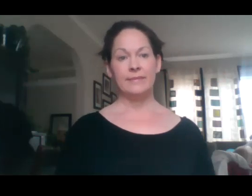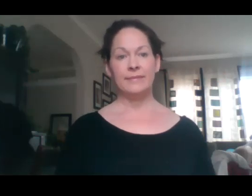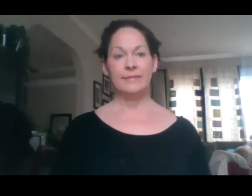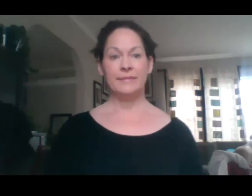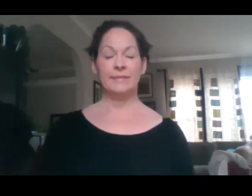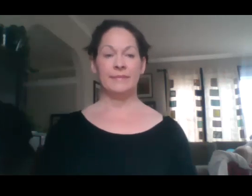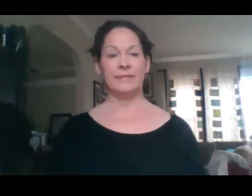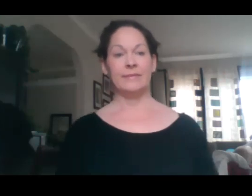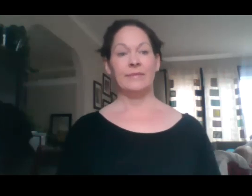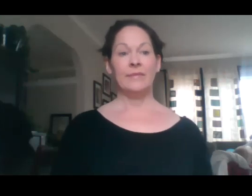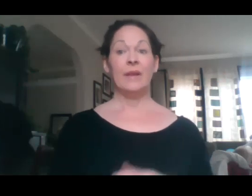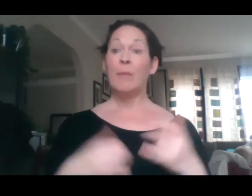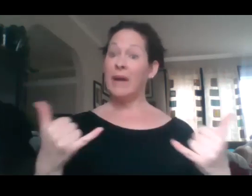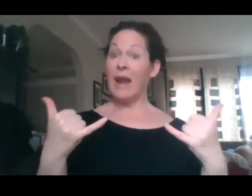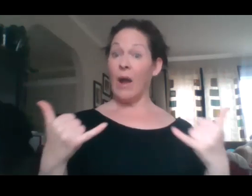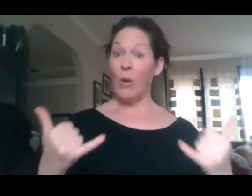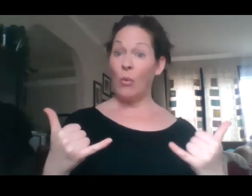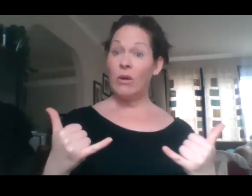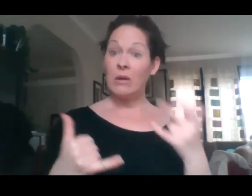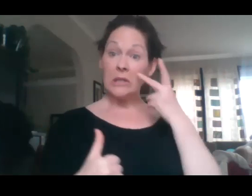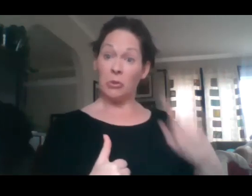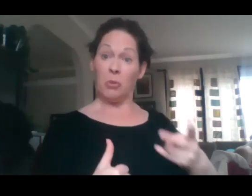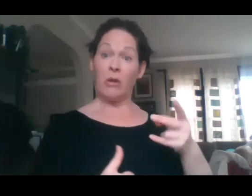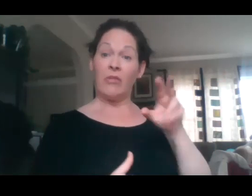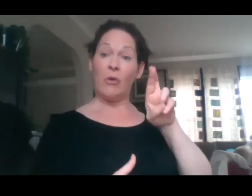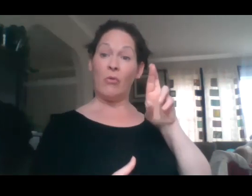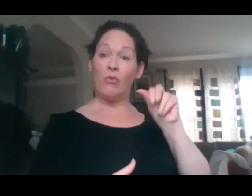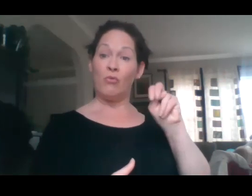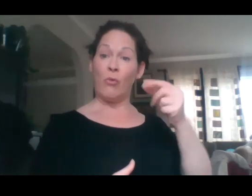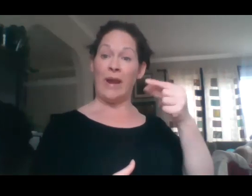But let's also look at the range that we get out of this.